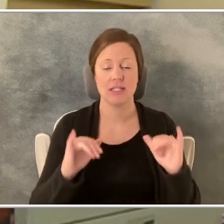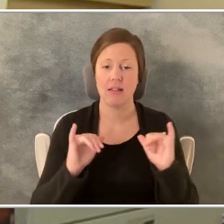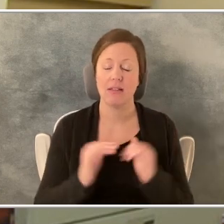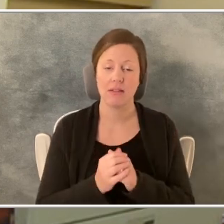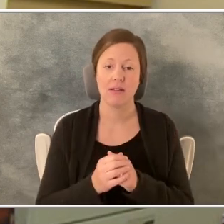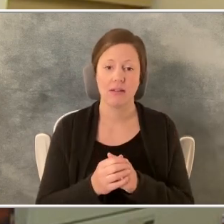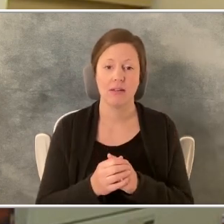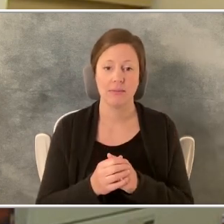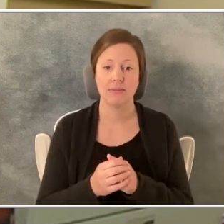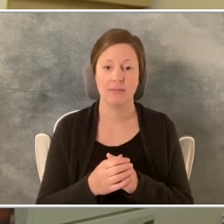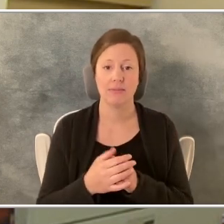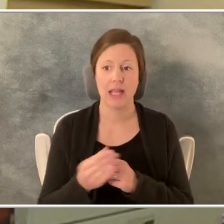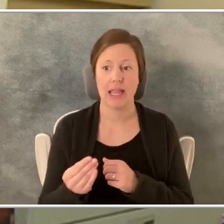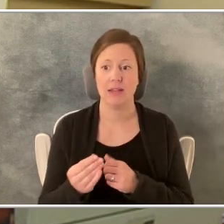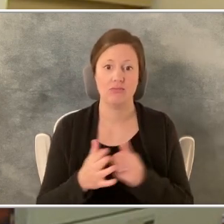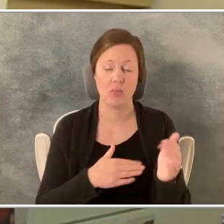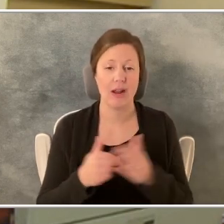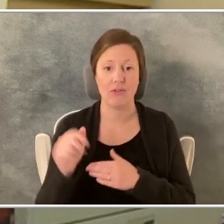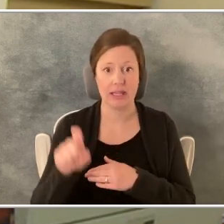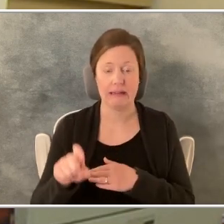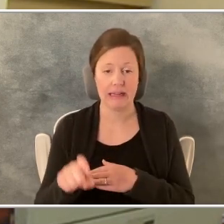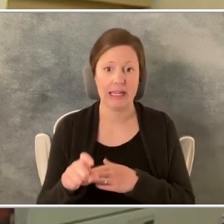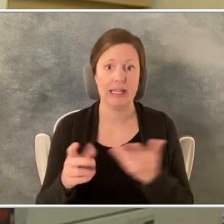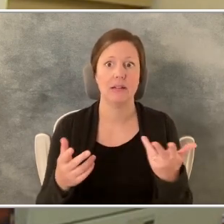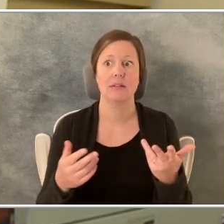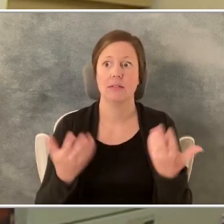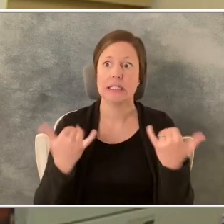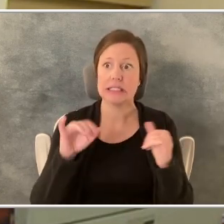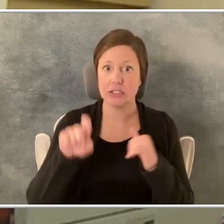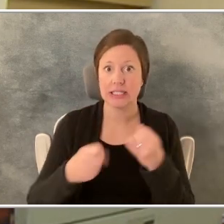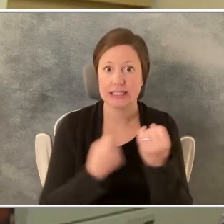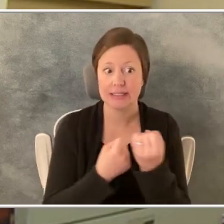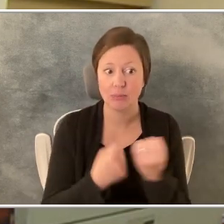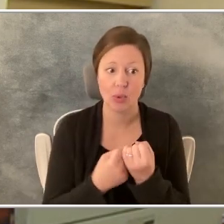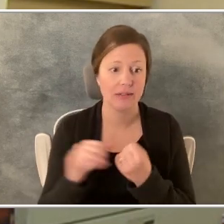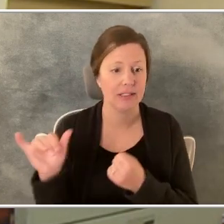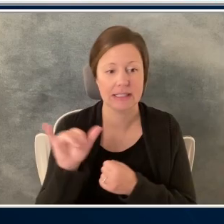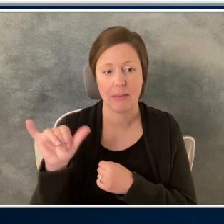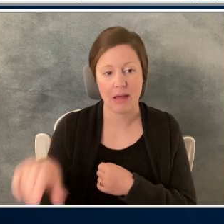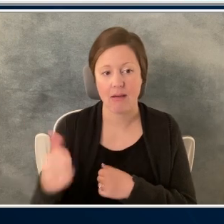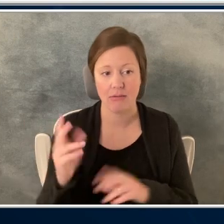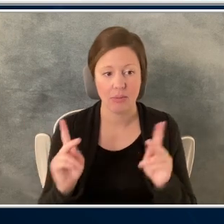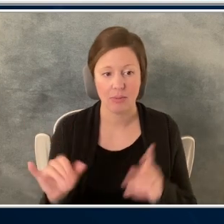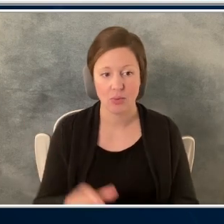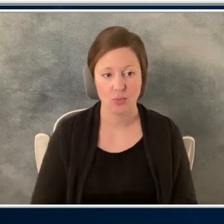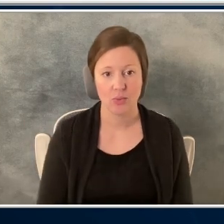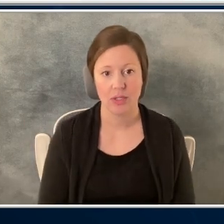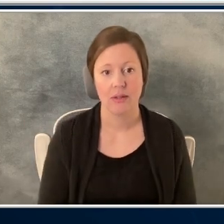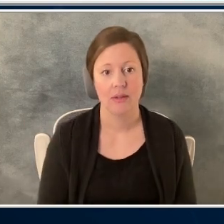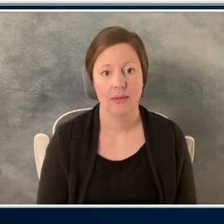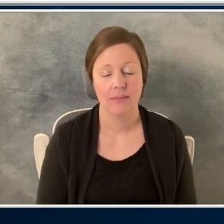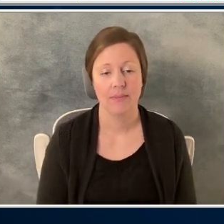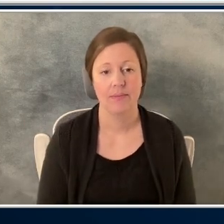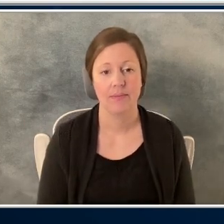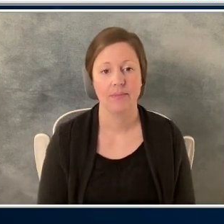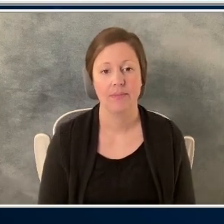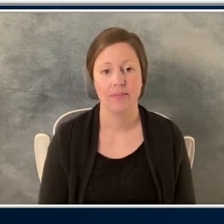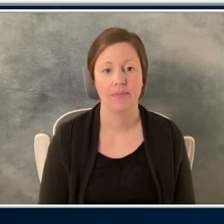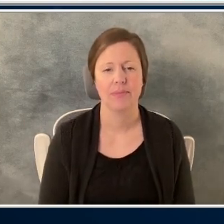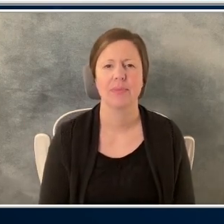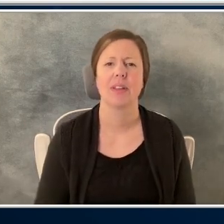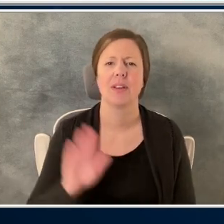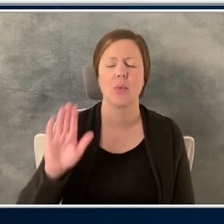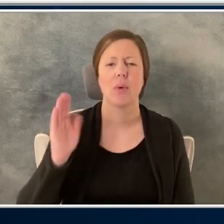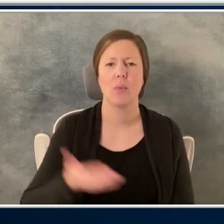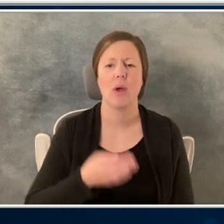need, the support that anybody else would have as well. Chris, tell us about your Welcome Home initiative.